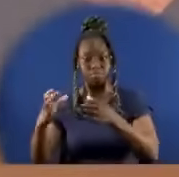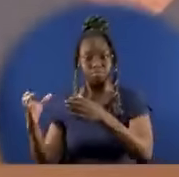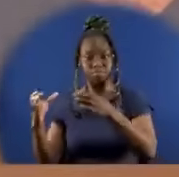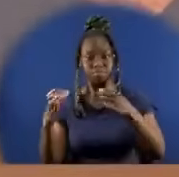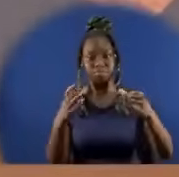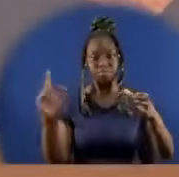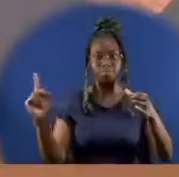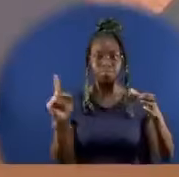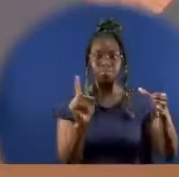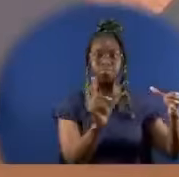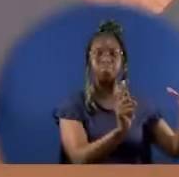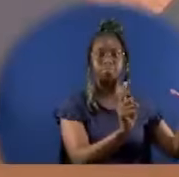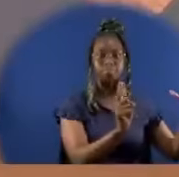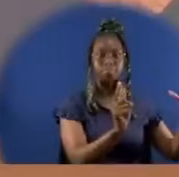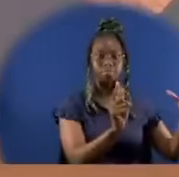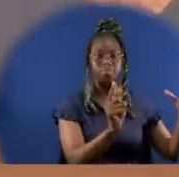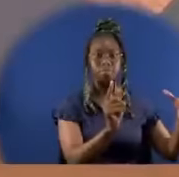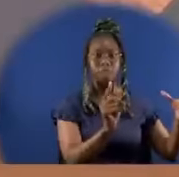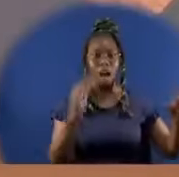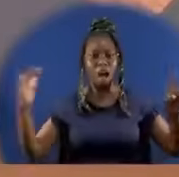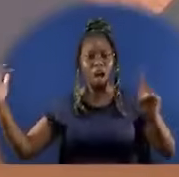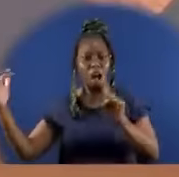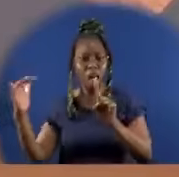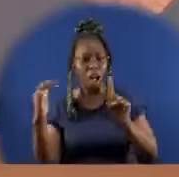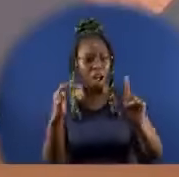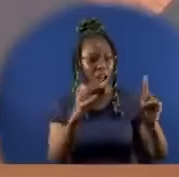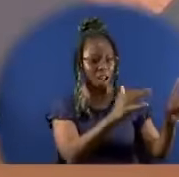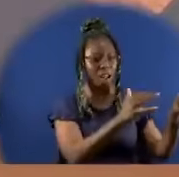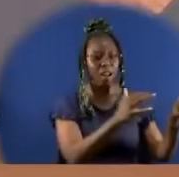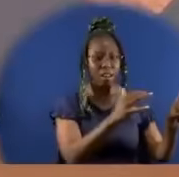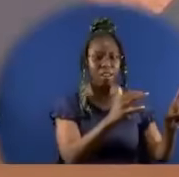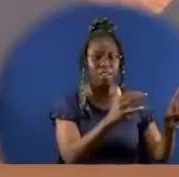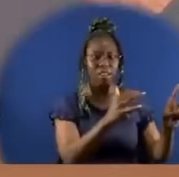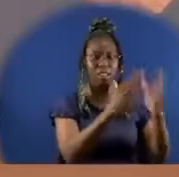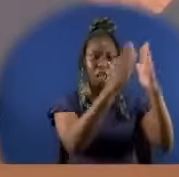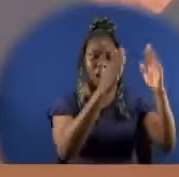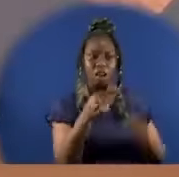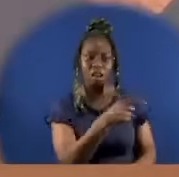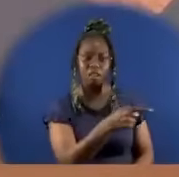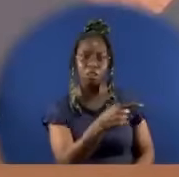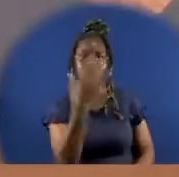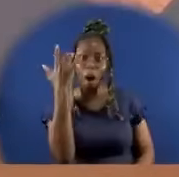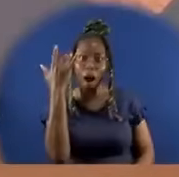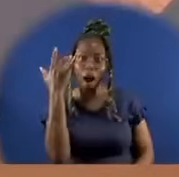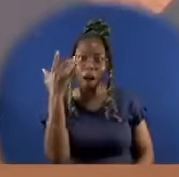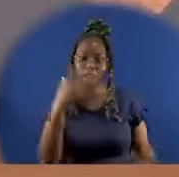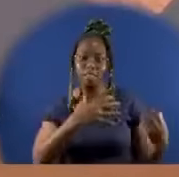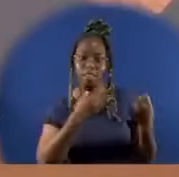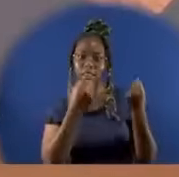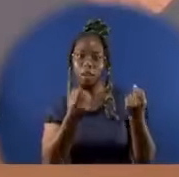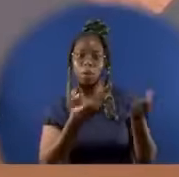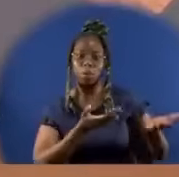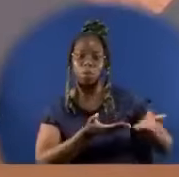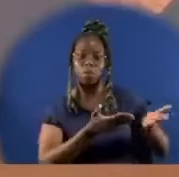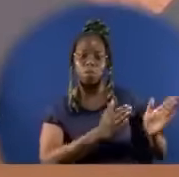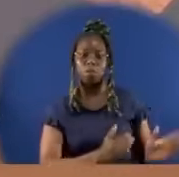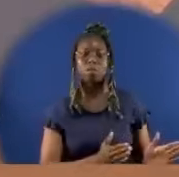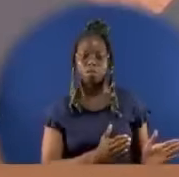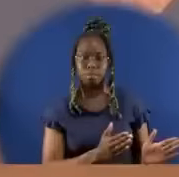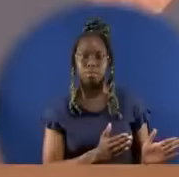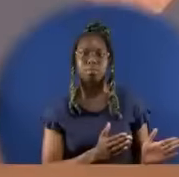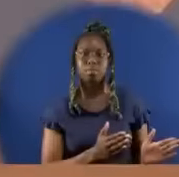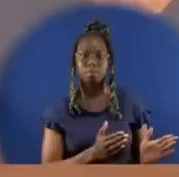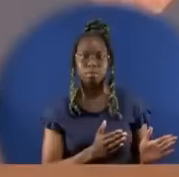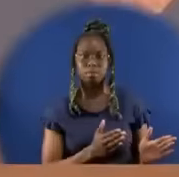the centurion's house. That was the request. Go to the centurion's house to heal his servant. And